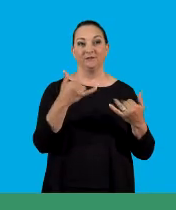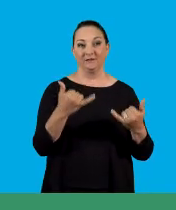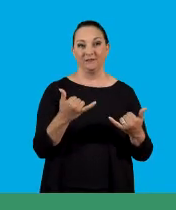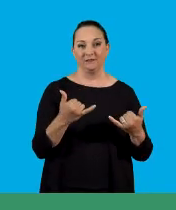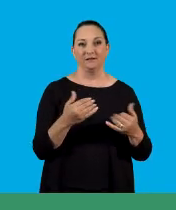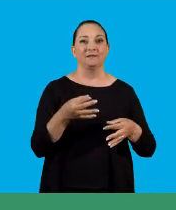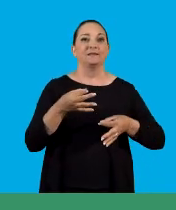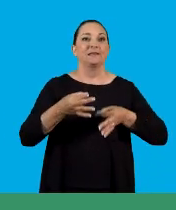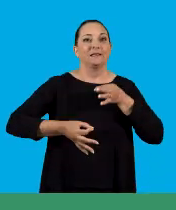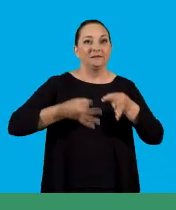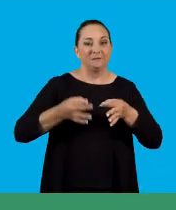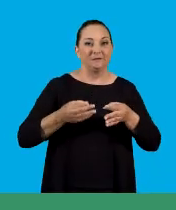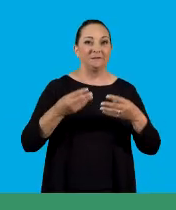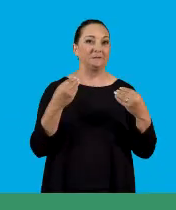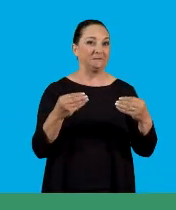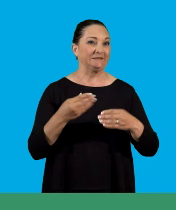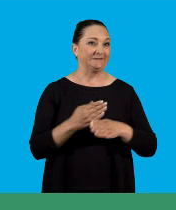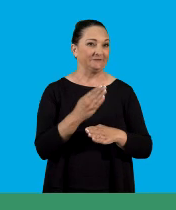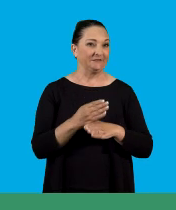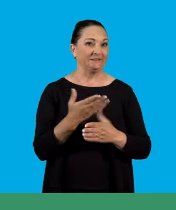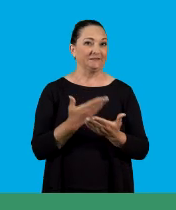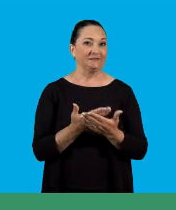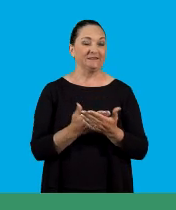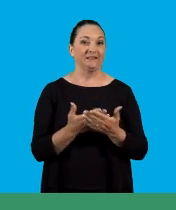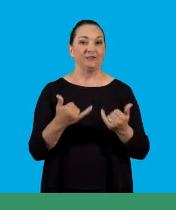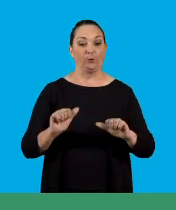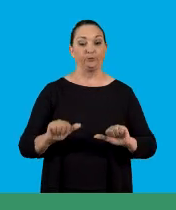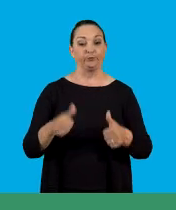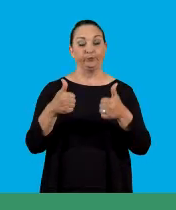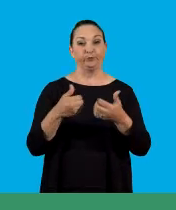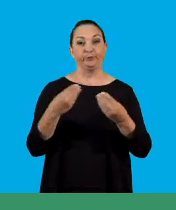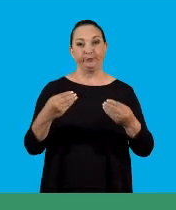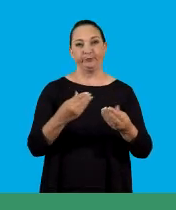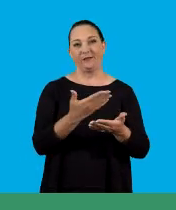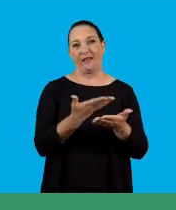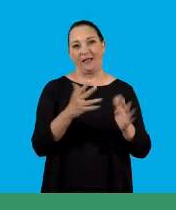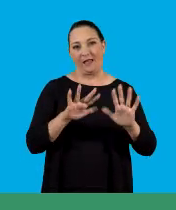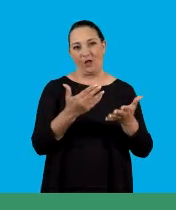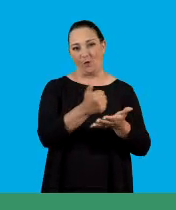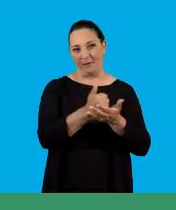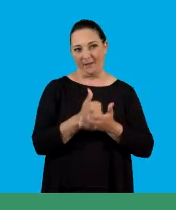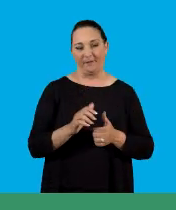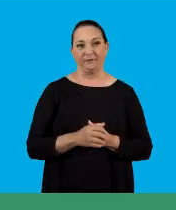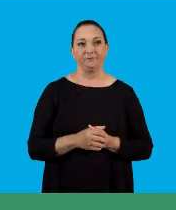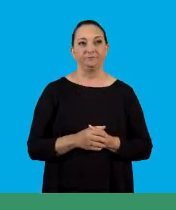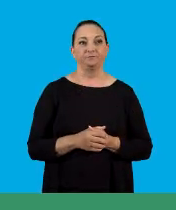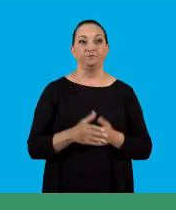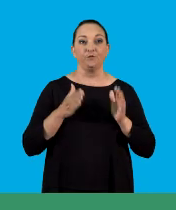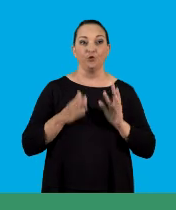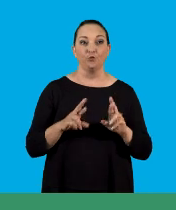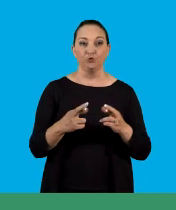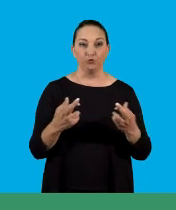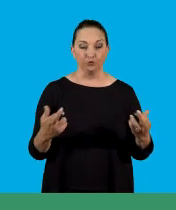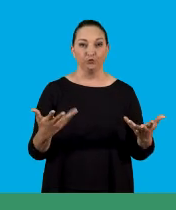explain how the following business functions contribute to the success of the business. We have the human resource and we